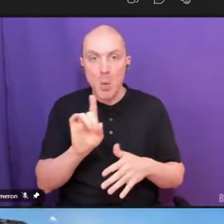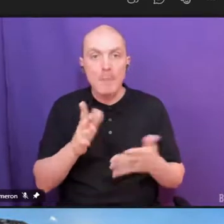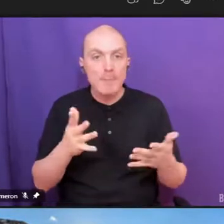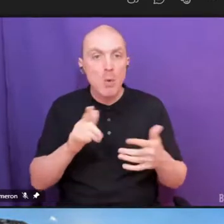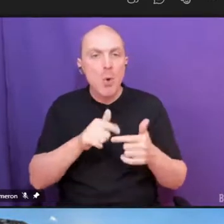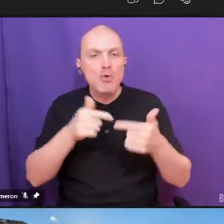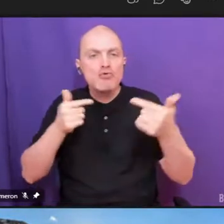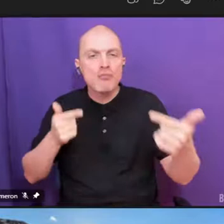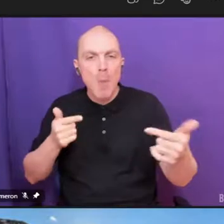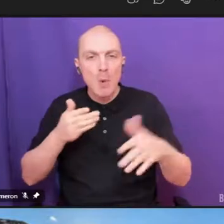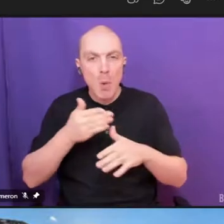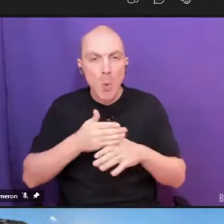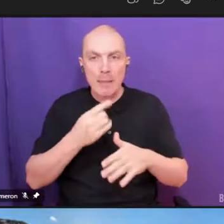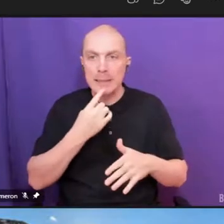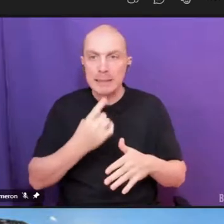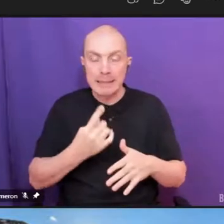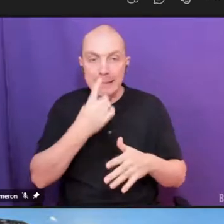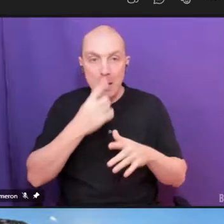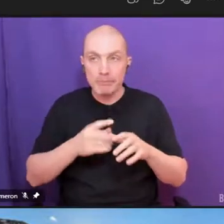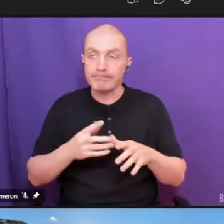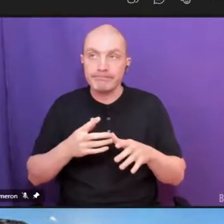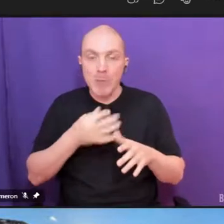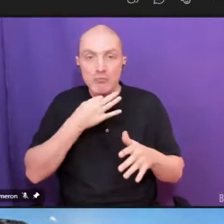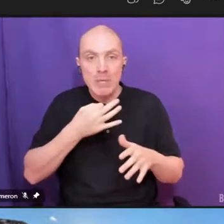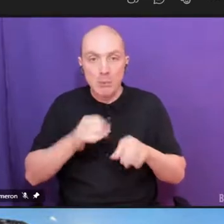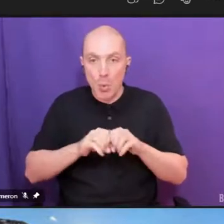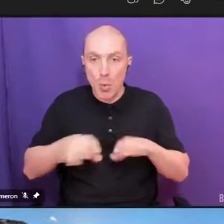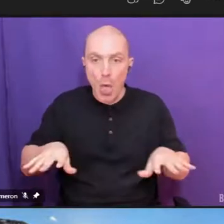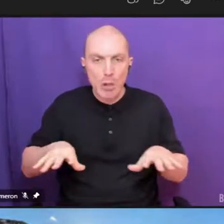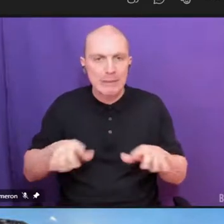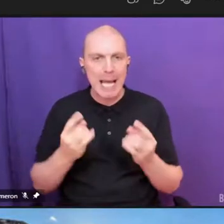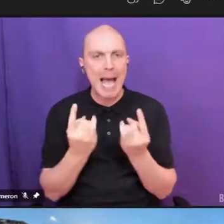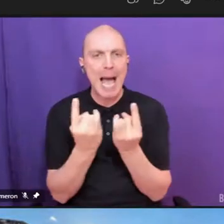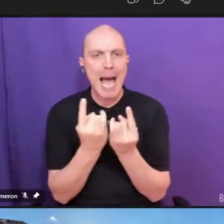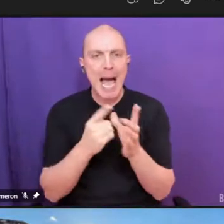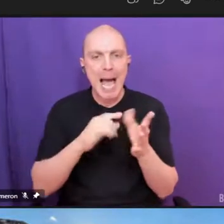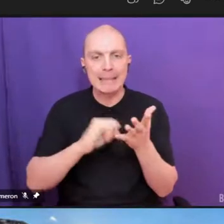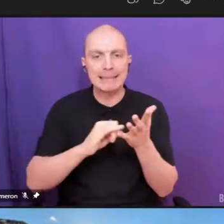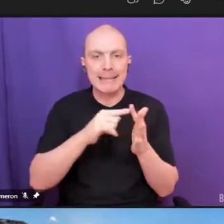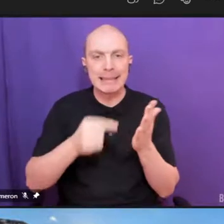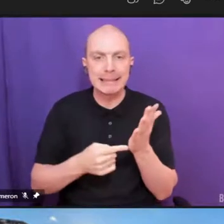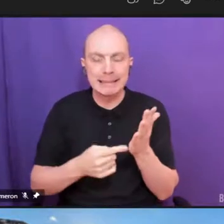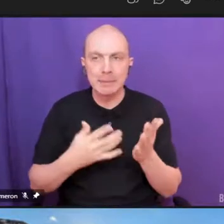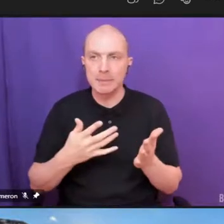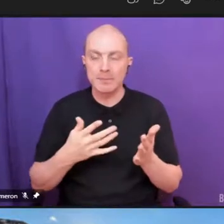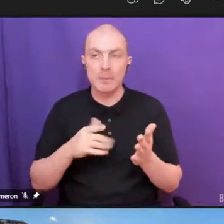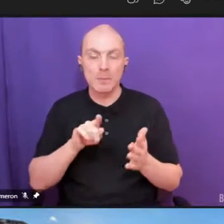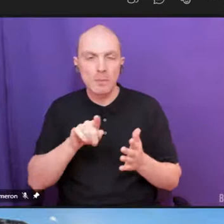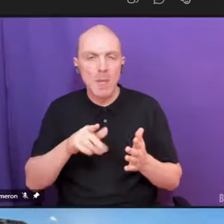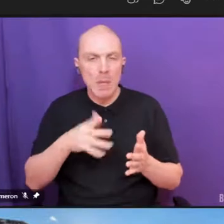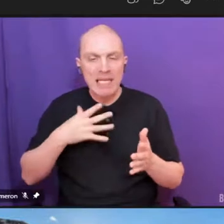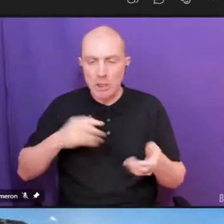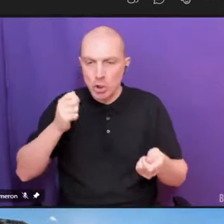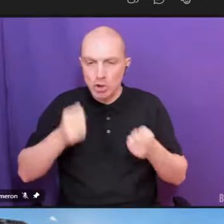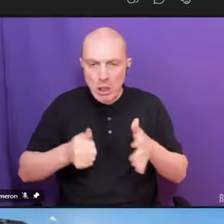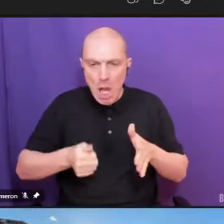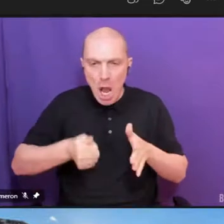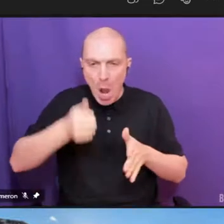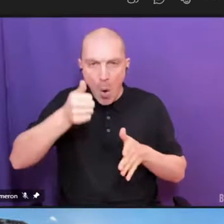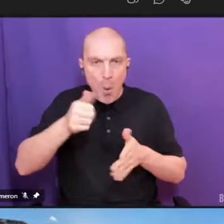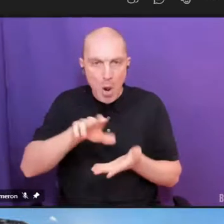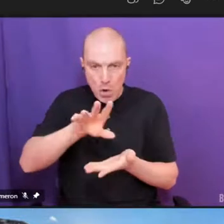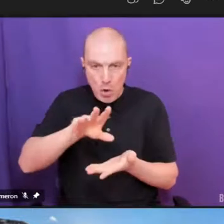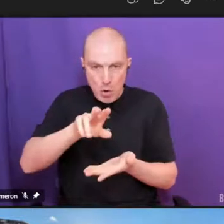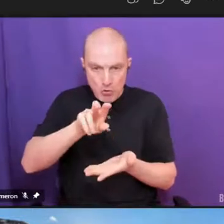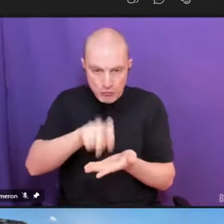assets. Quite a lot of work has been ongoing to change how we record our inventory, how we monitor it, and how we track